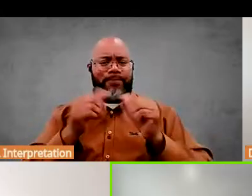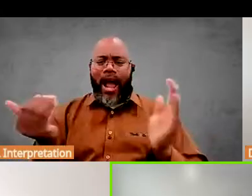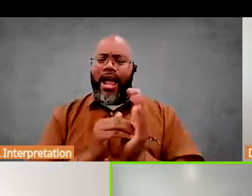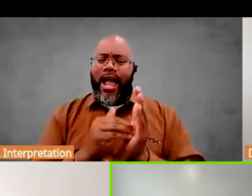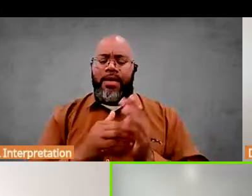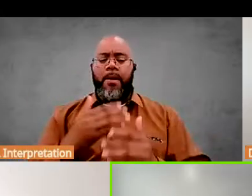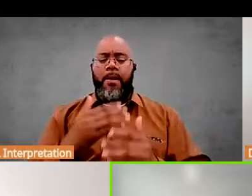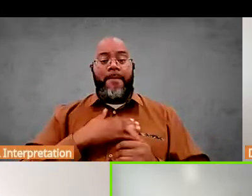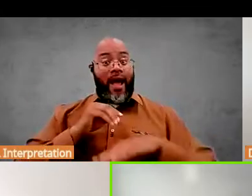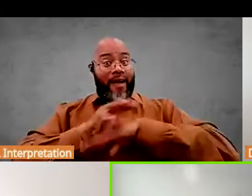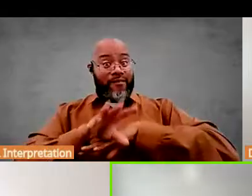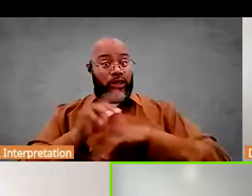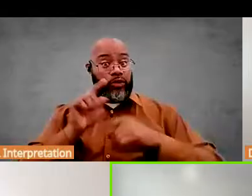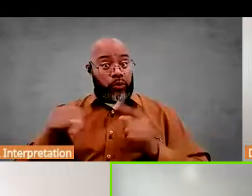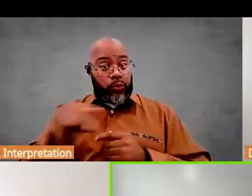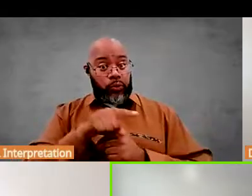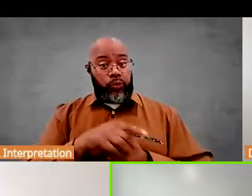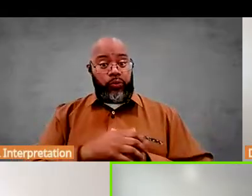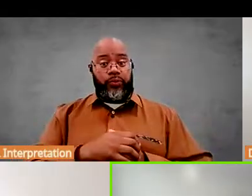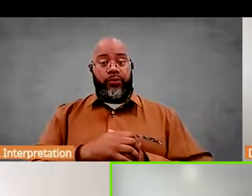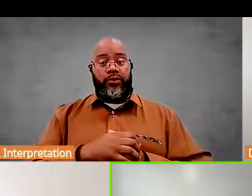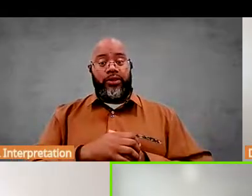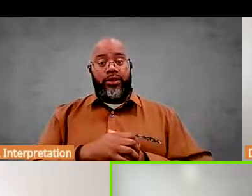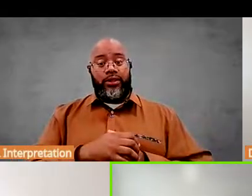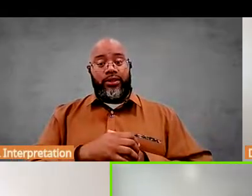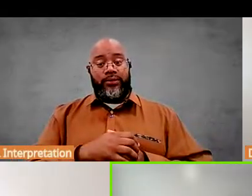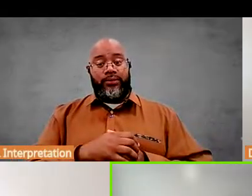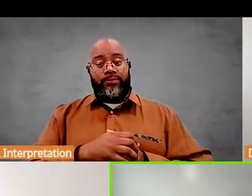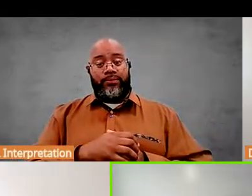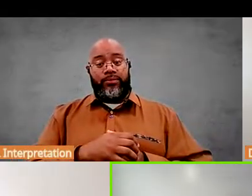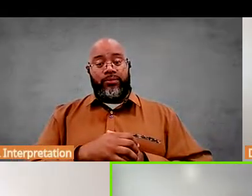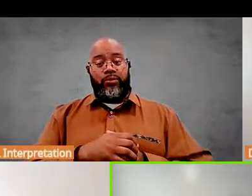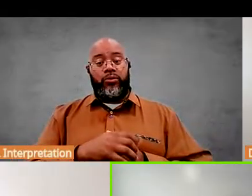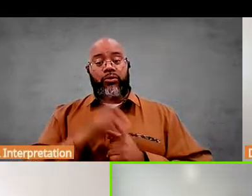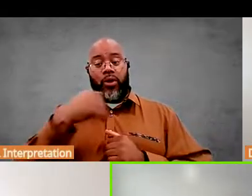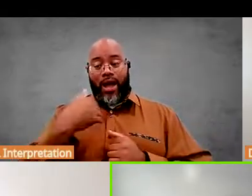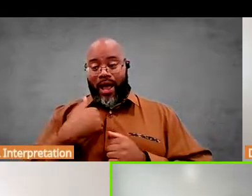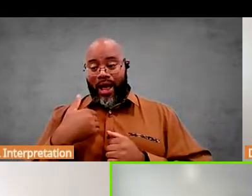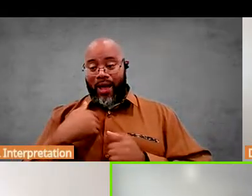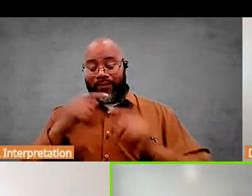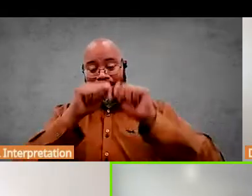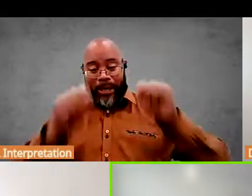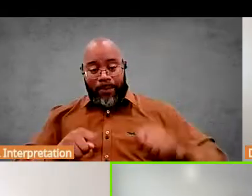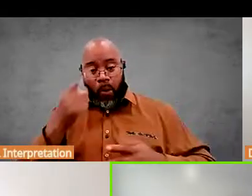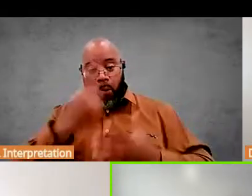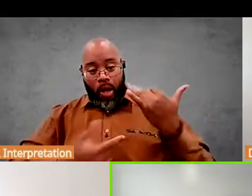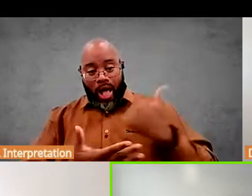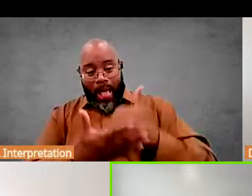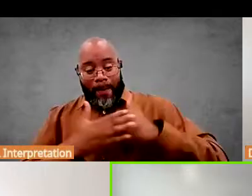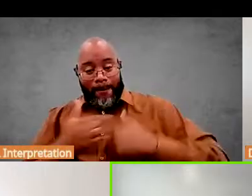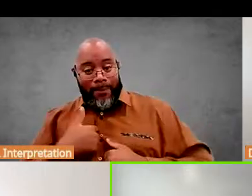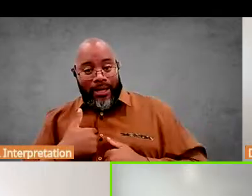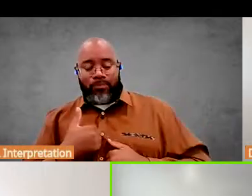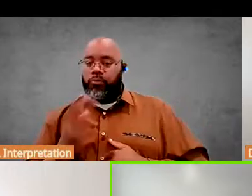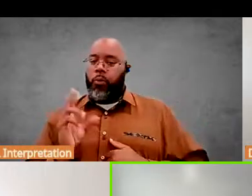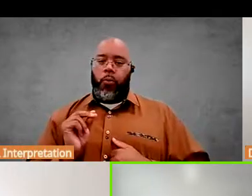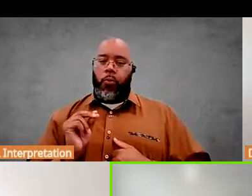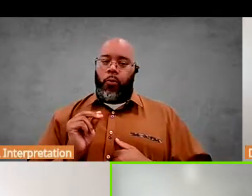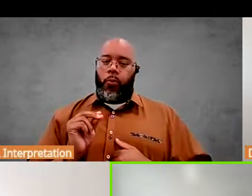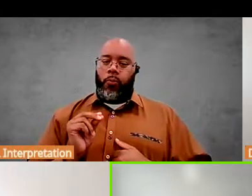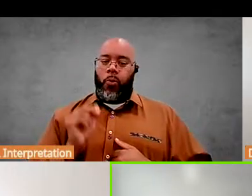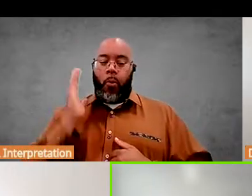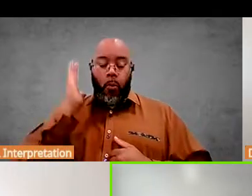my advice would be, if it's advice at all, it's, do I have a template of like what helped me? No. Is it going